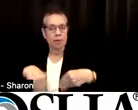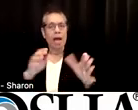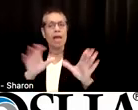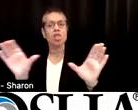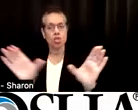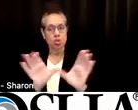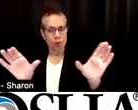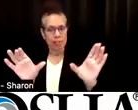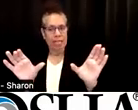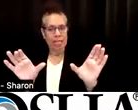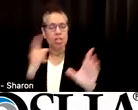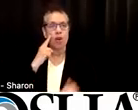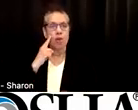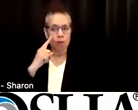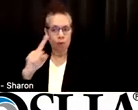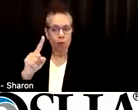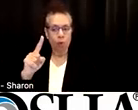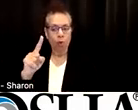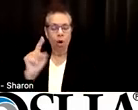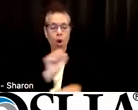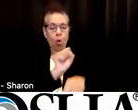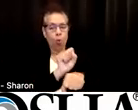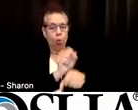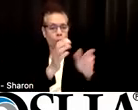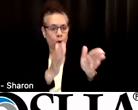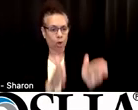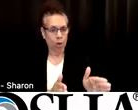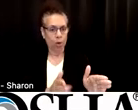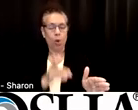certification for a worker who